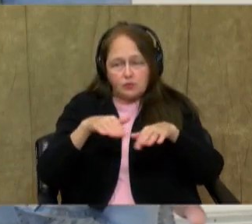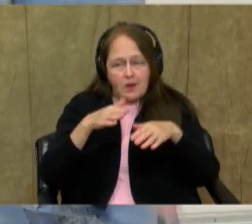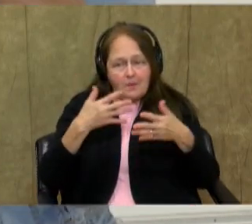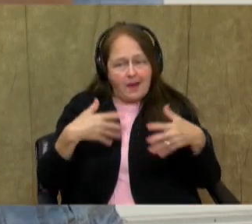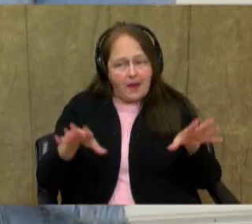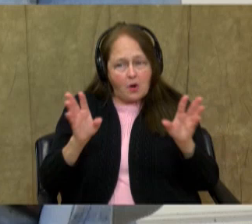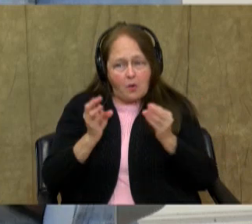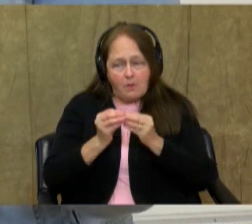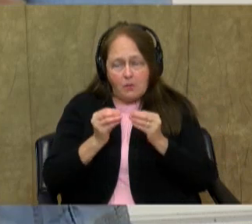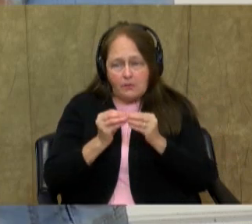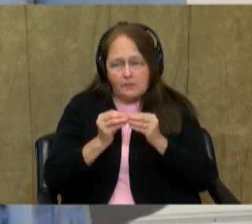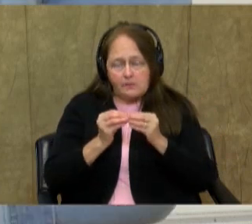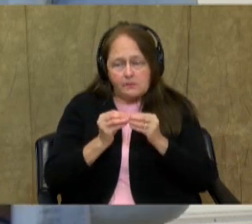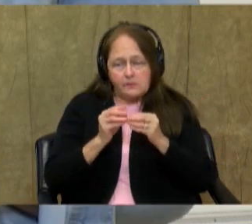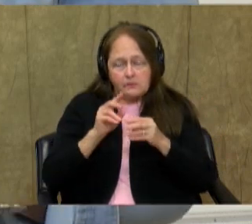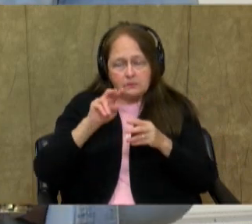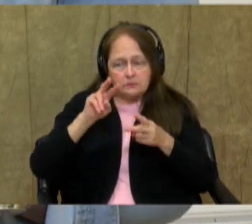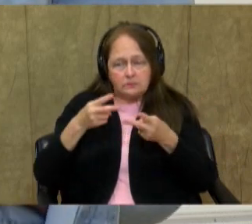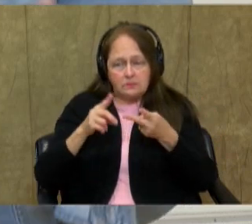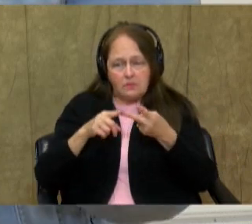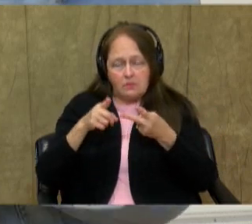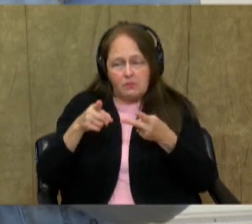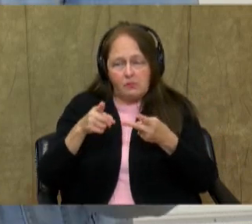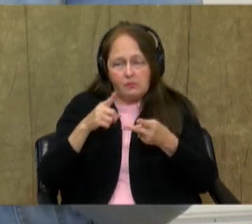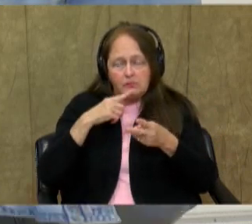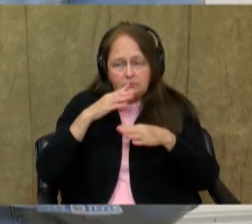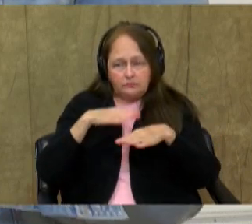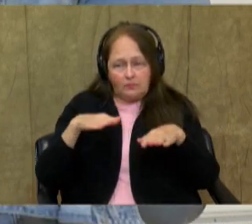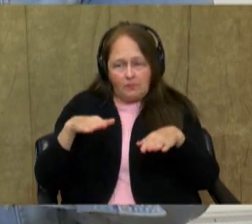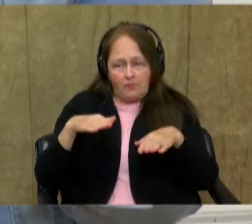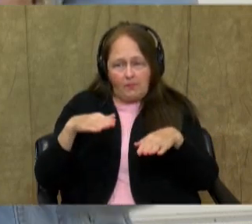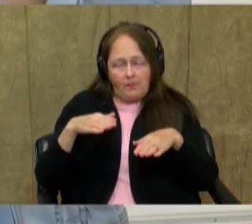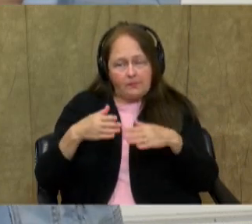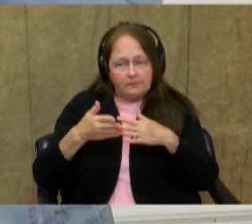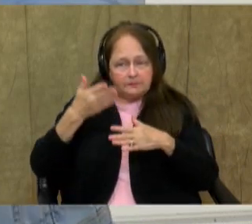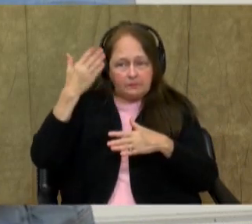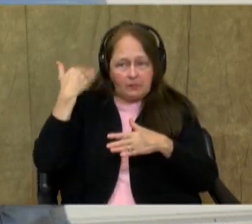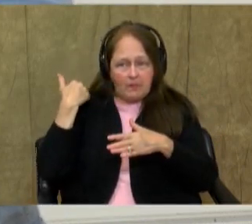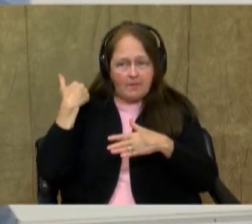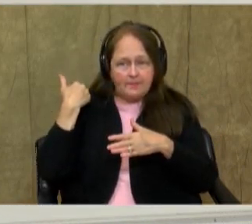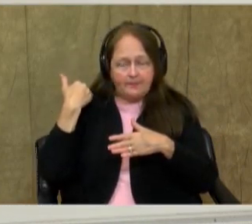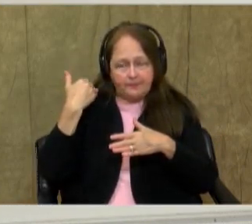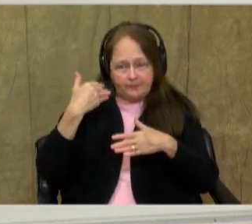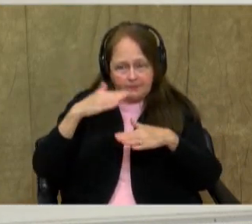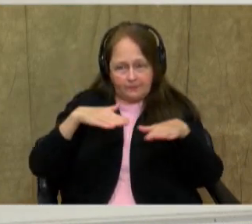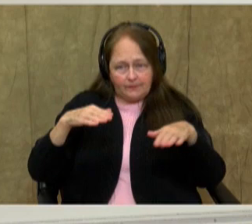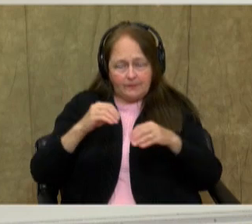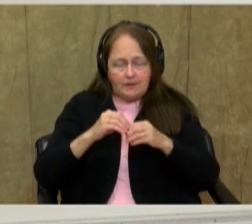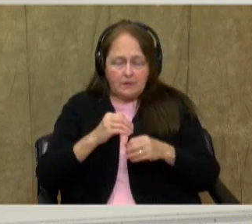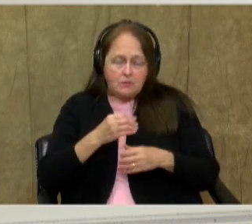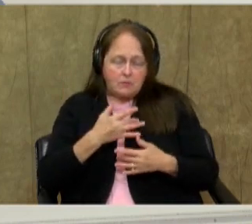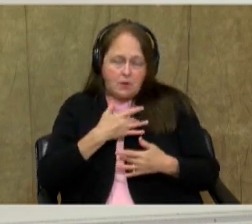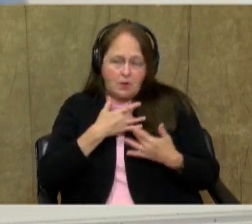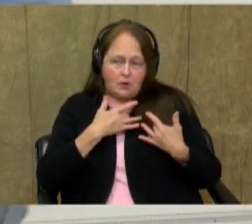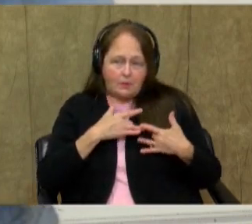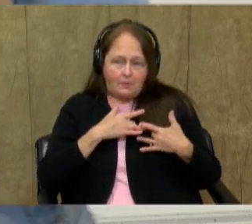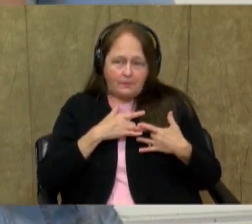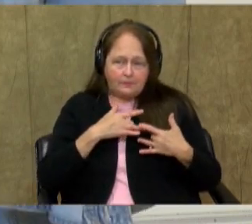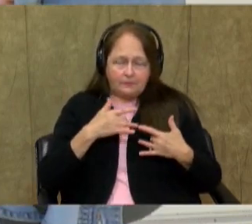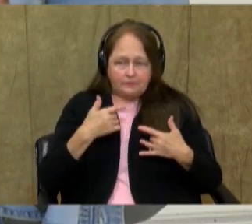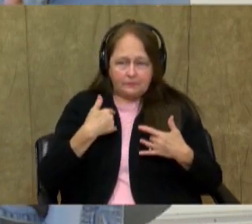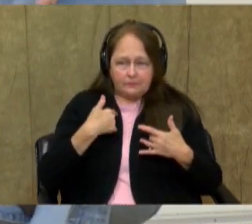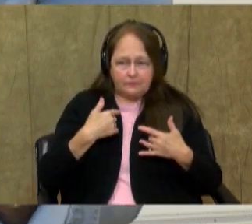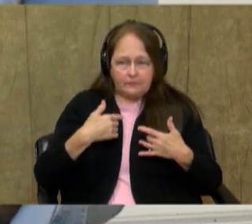anymore. Secondly, you're children. Like myself, I was a child before, still am, you know, at heart. At the same time, I had